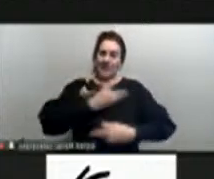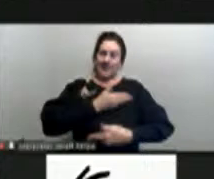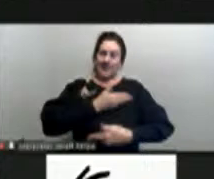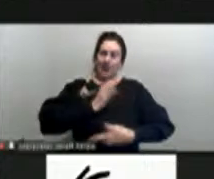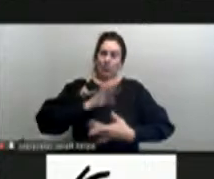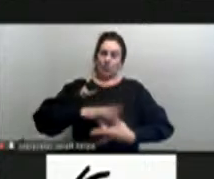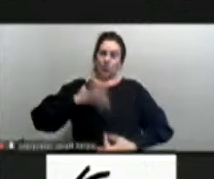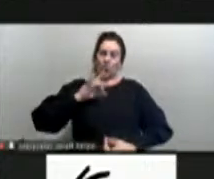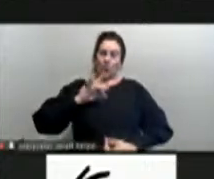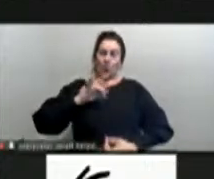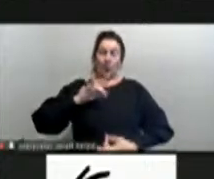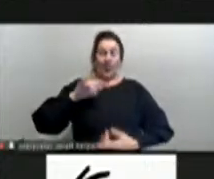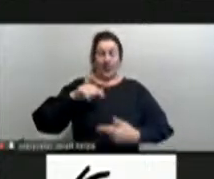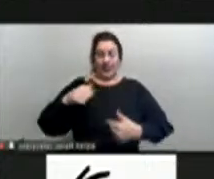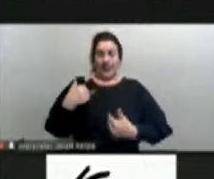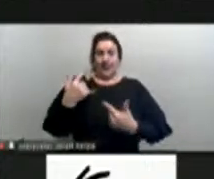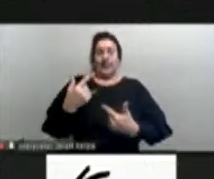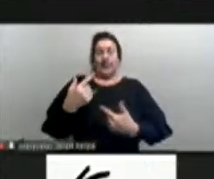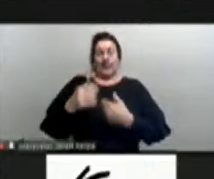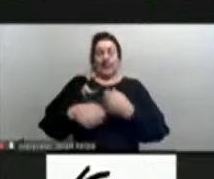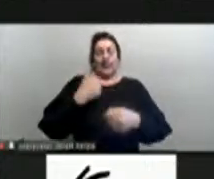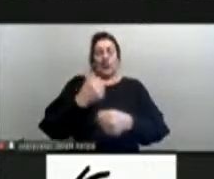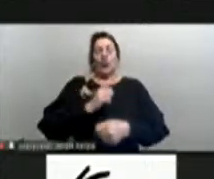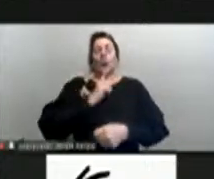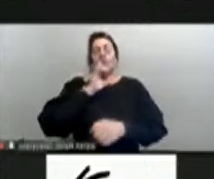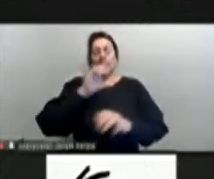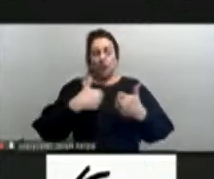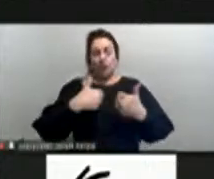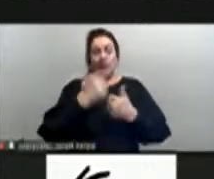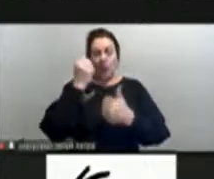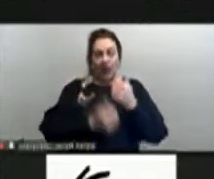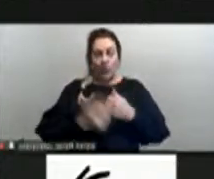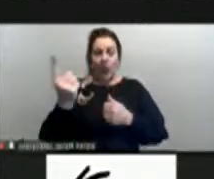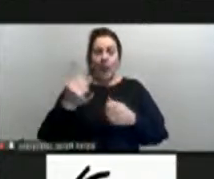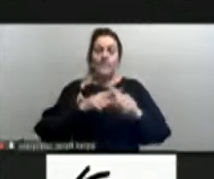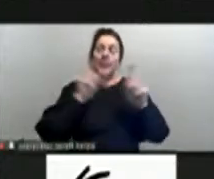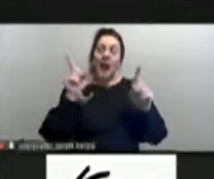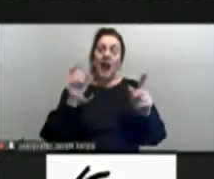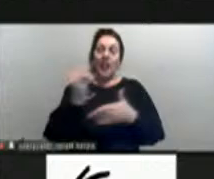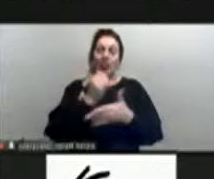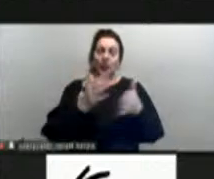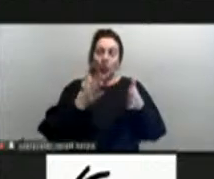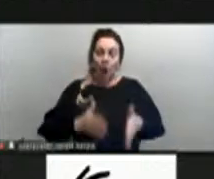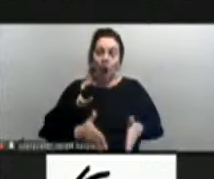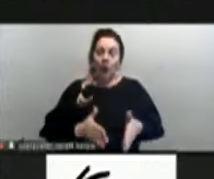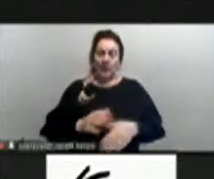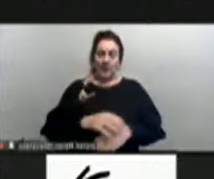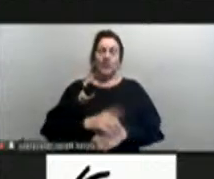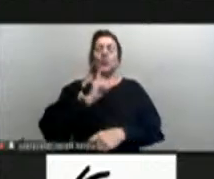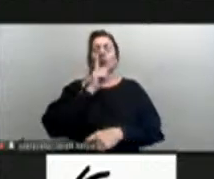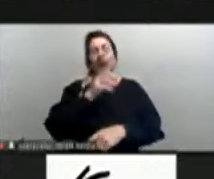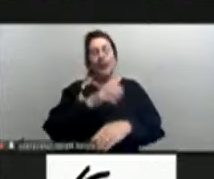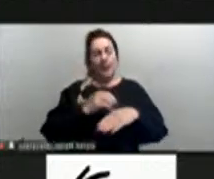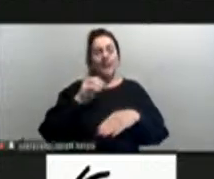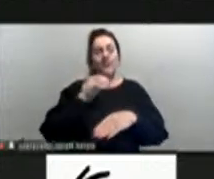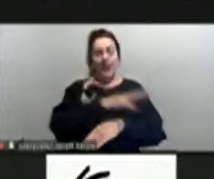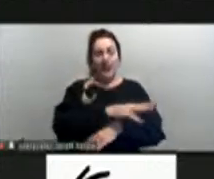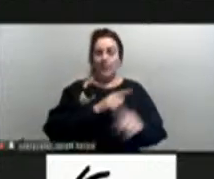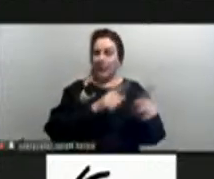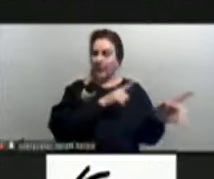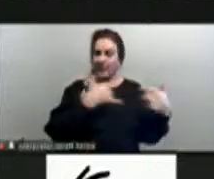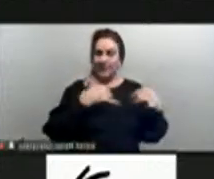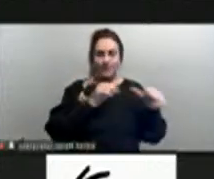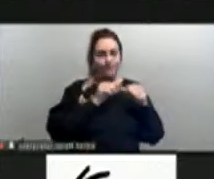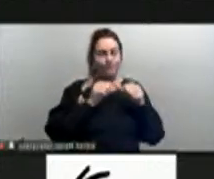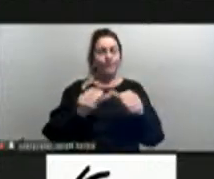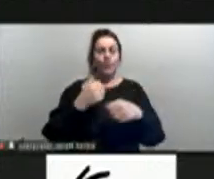in so many ways for everyone, but the arts and artists who have been devastatingly affected throughout the world have continued to create. Many thanks